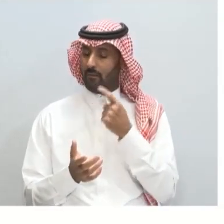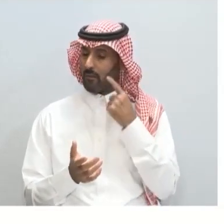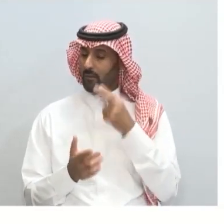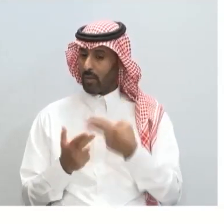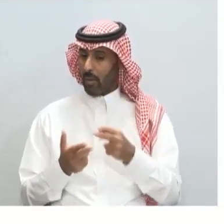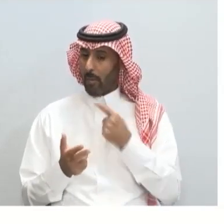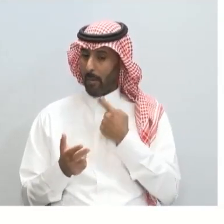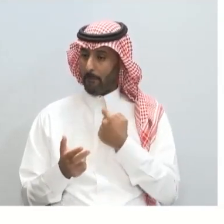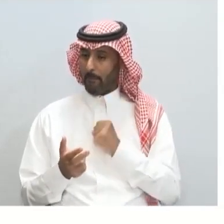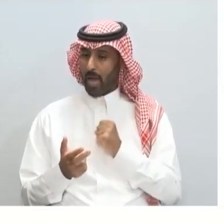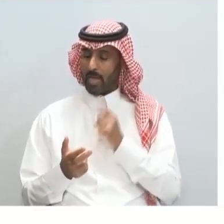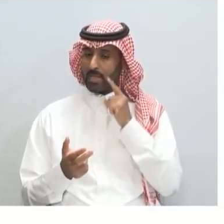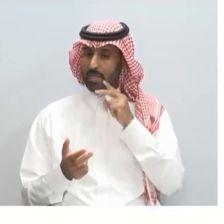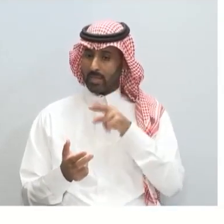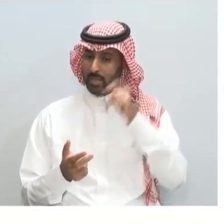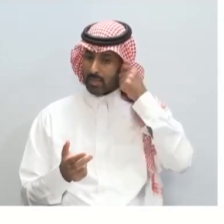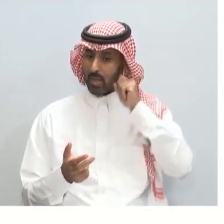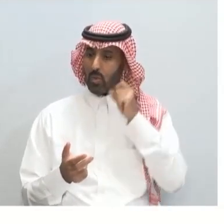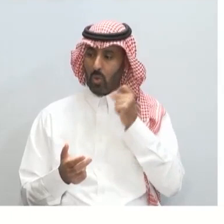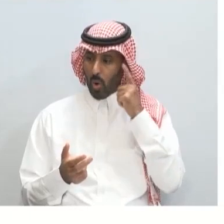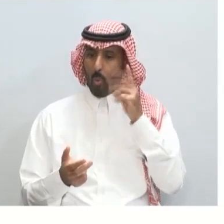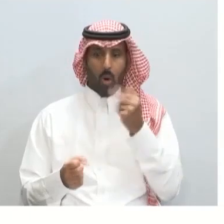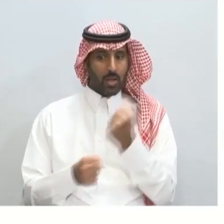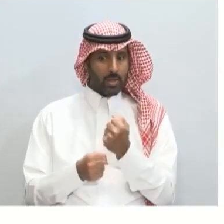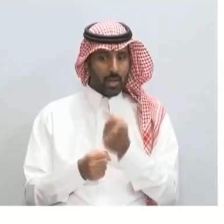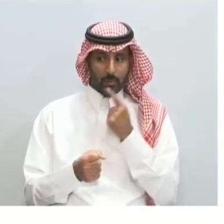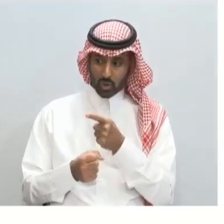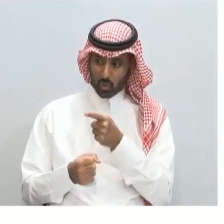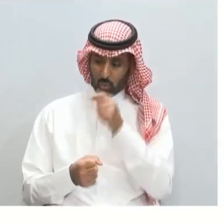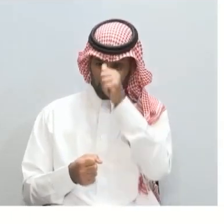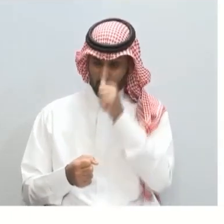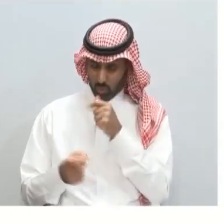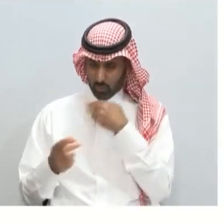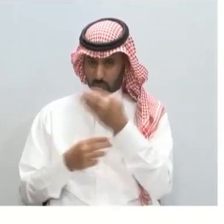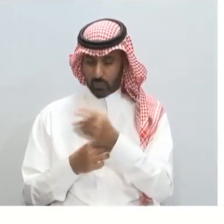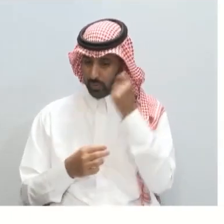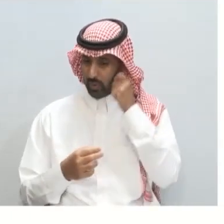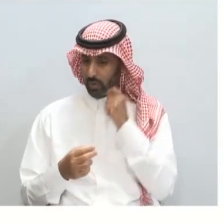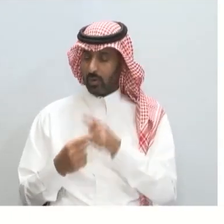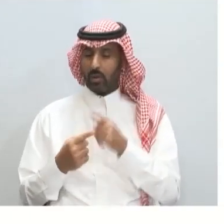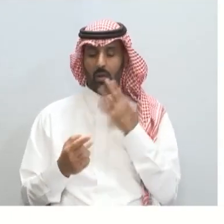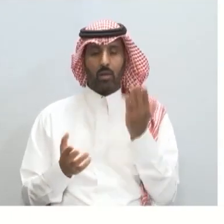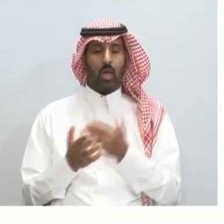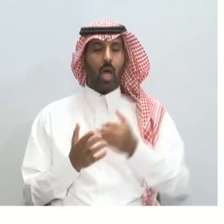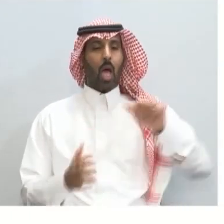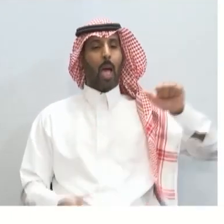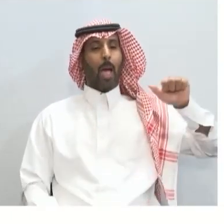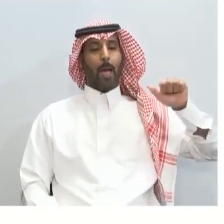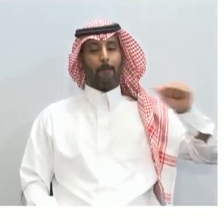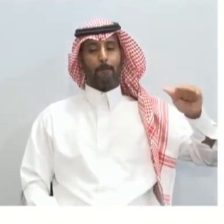happened she would be mad at me very good number one ibraim doesn't take good care of